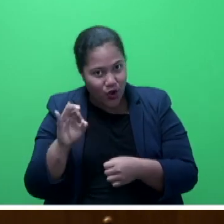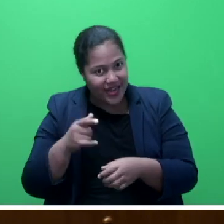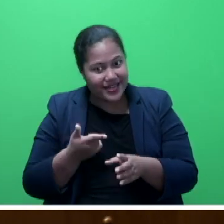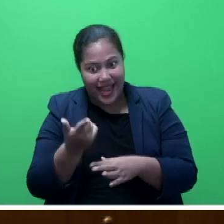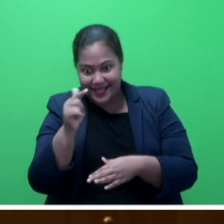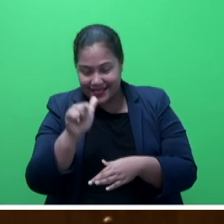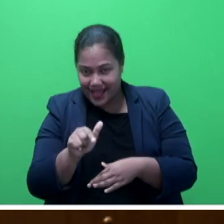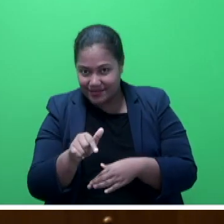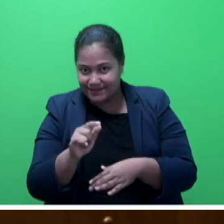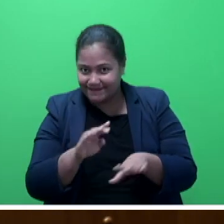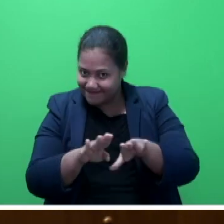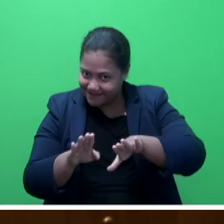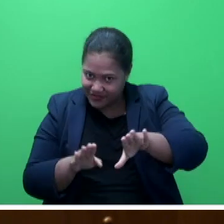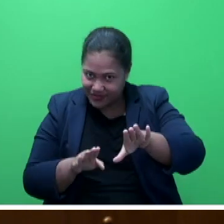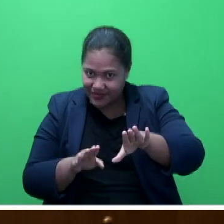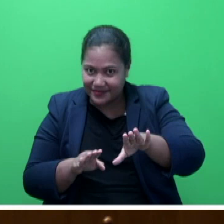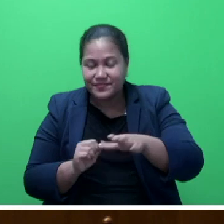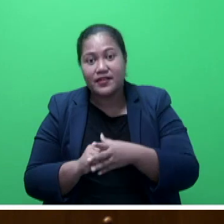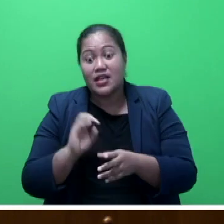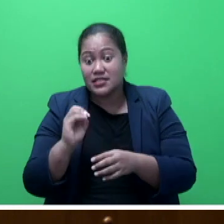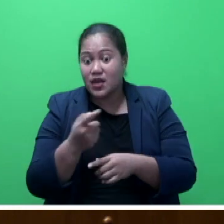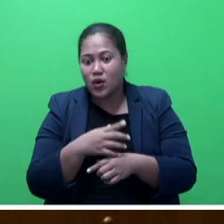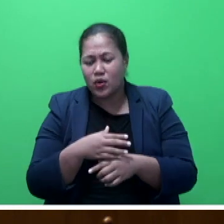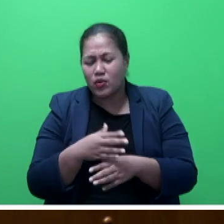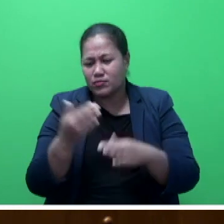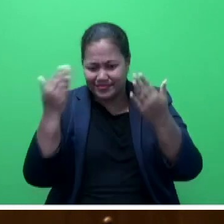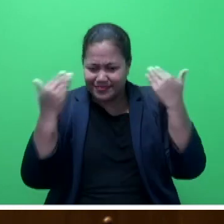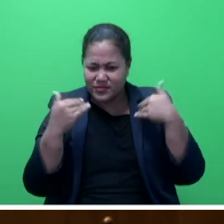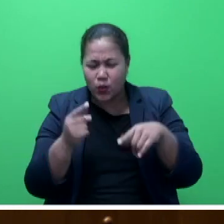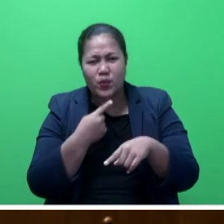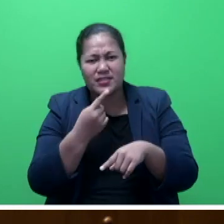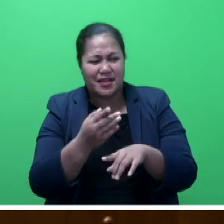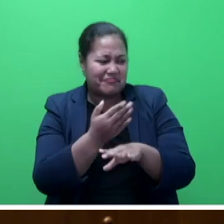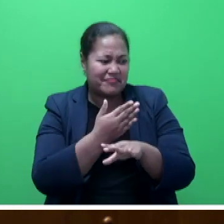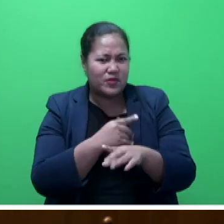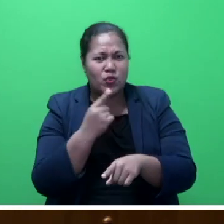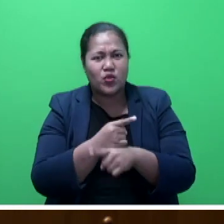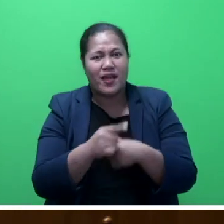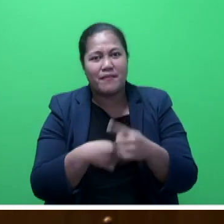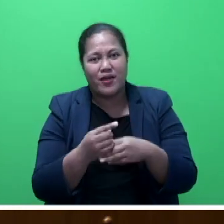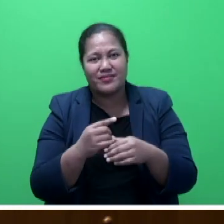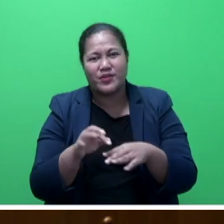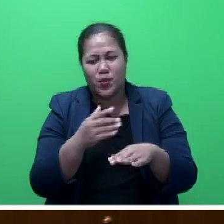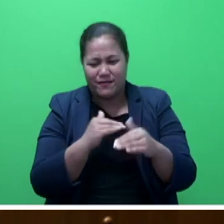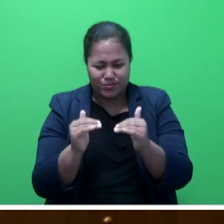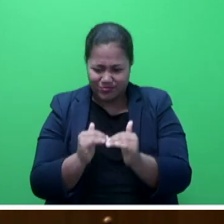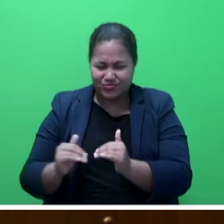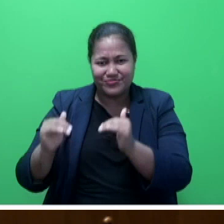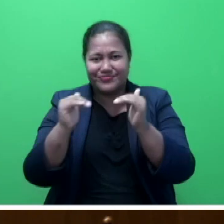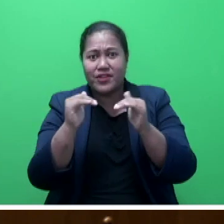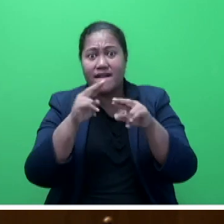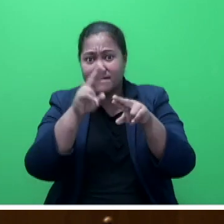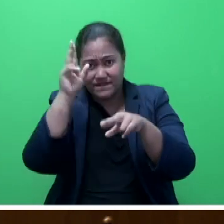session. Mr. Speaker, we set out early in this government to erase the inequalities in Fijian society, including